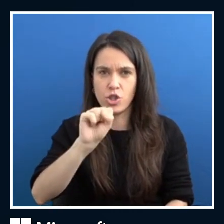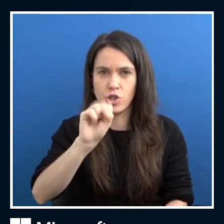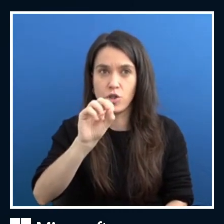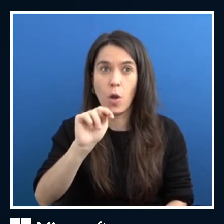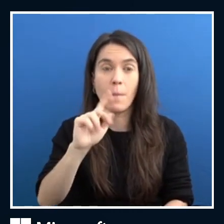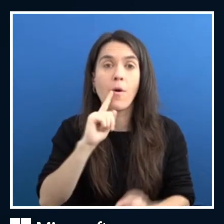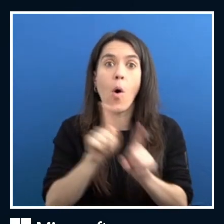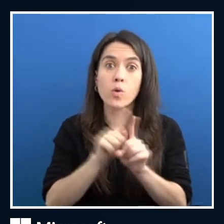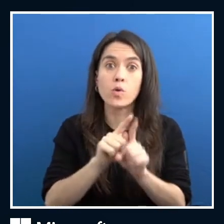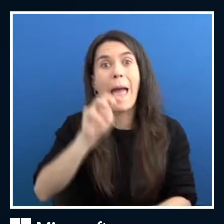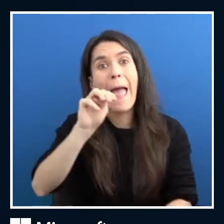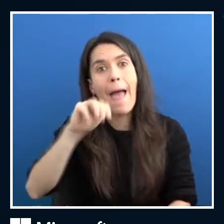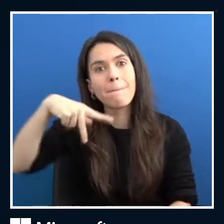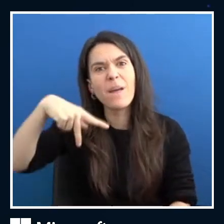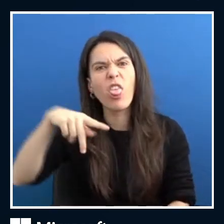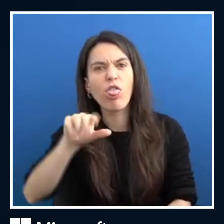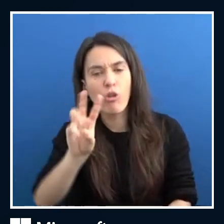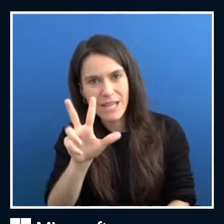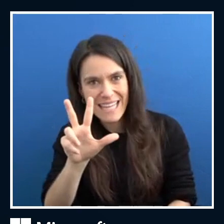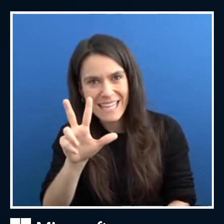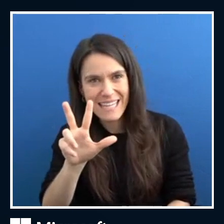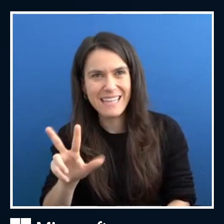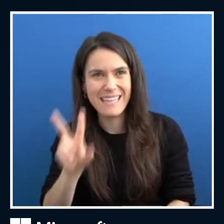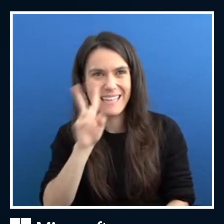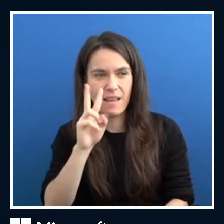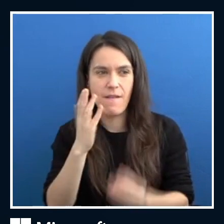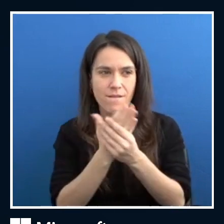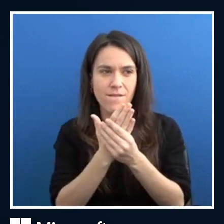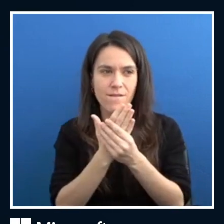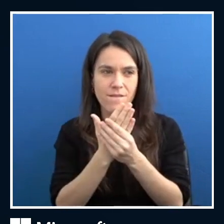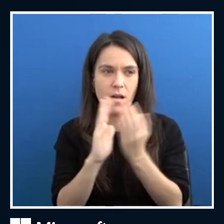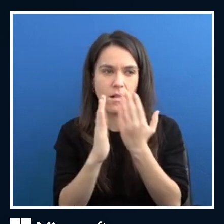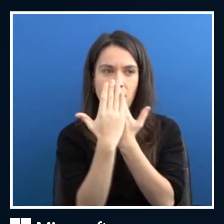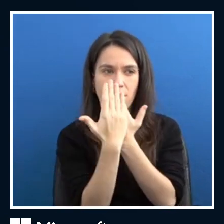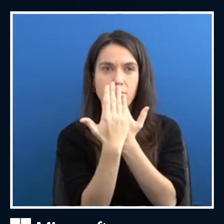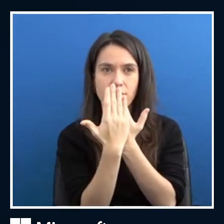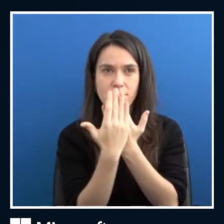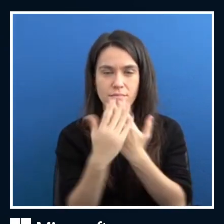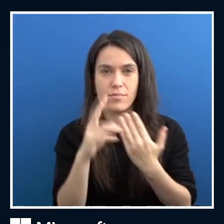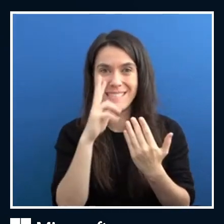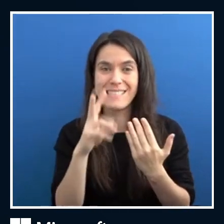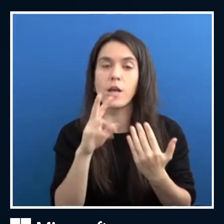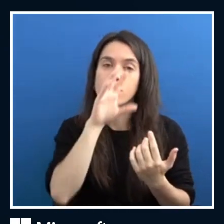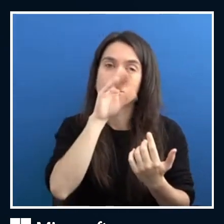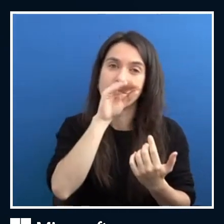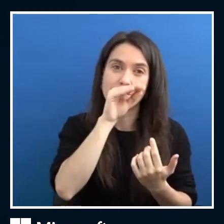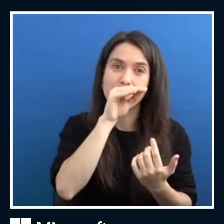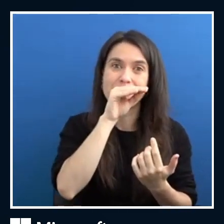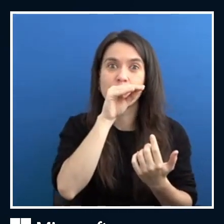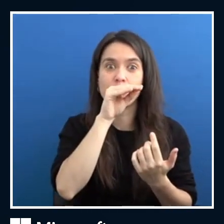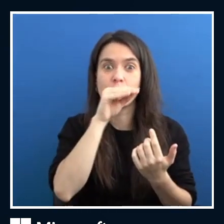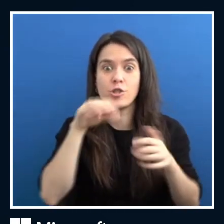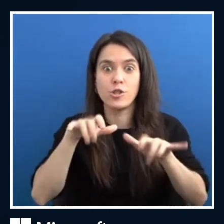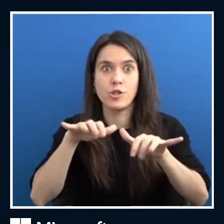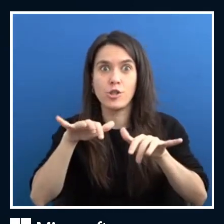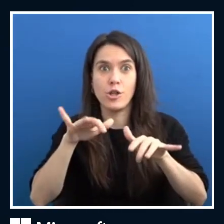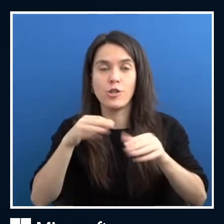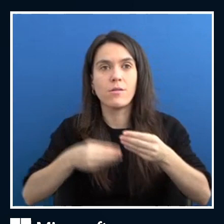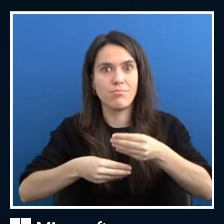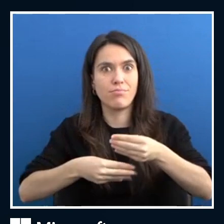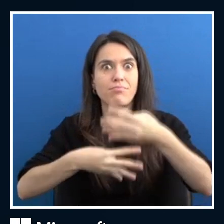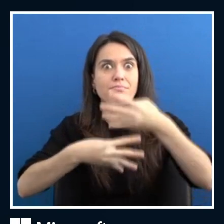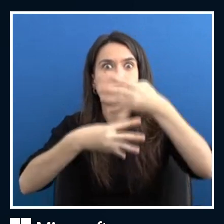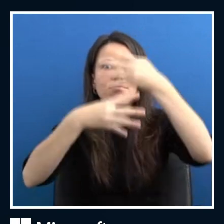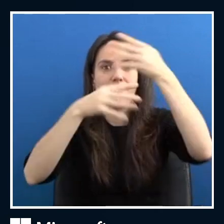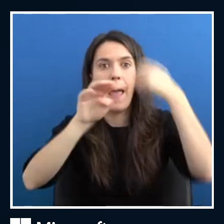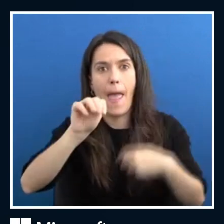And by the speech-to-text technology of Microsoft, we were able to transcribe the full MP3 and automate the whole process.